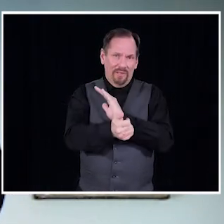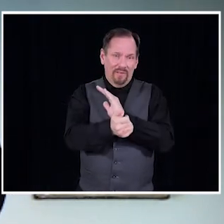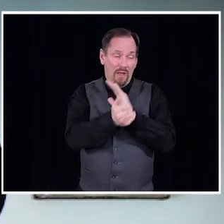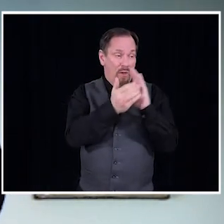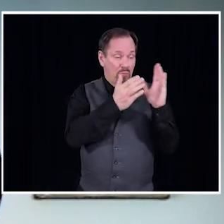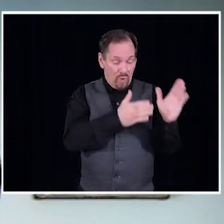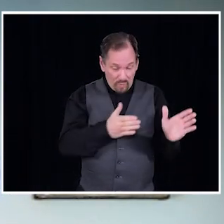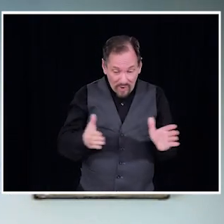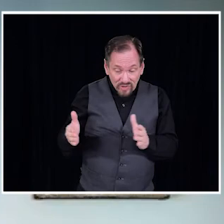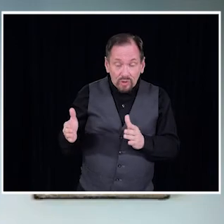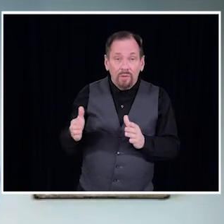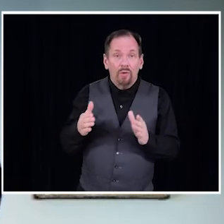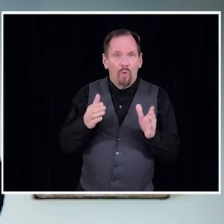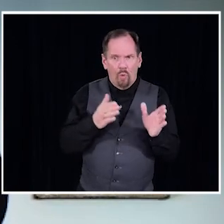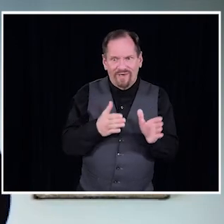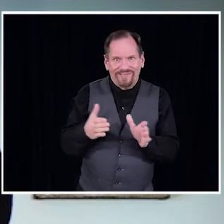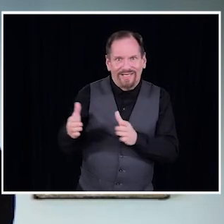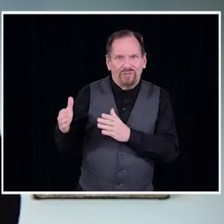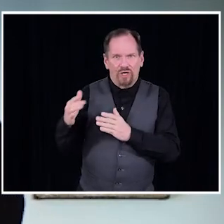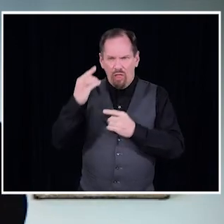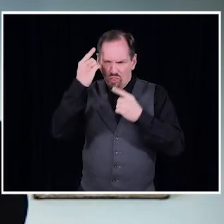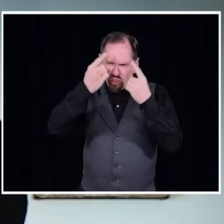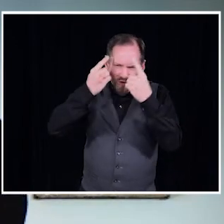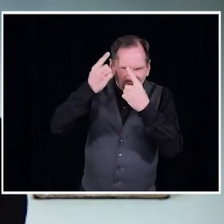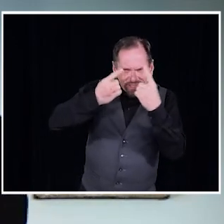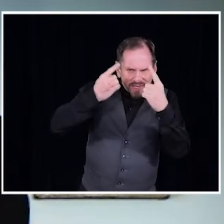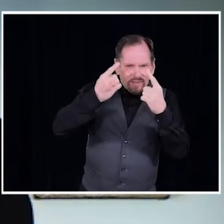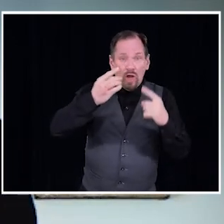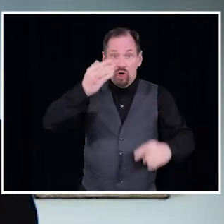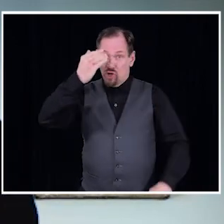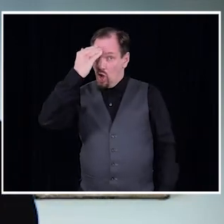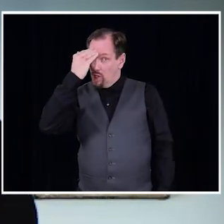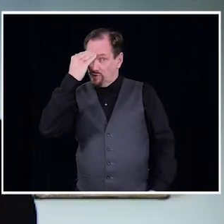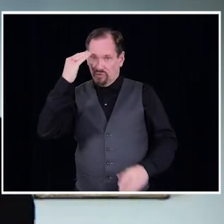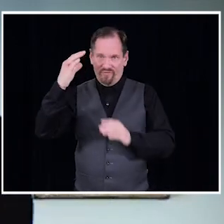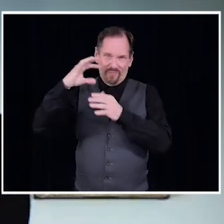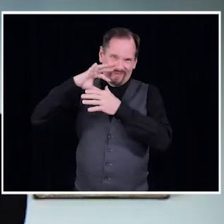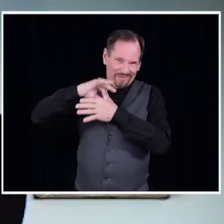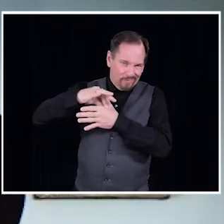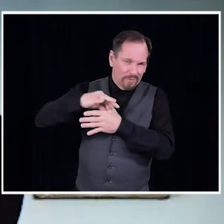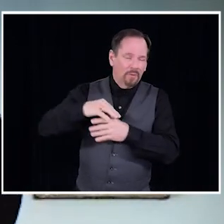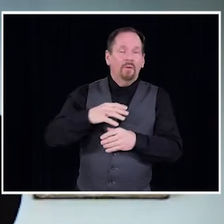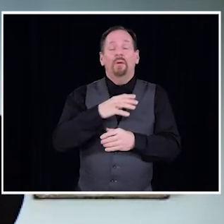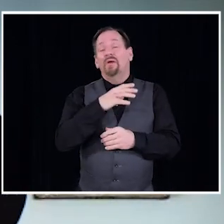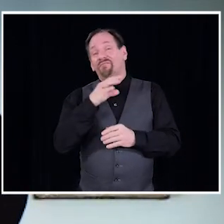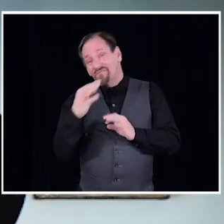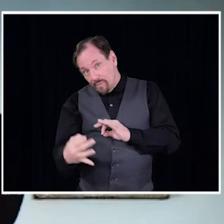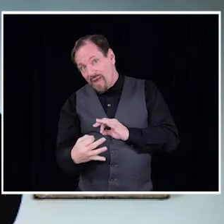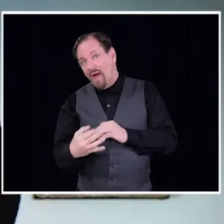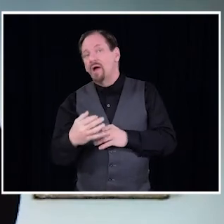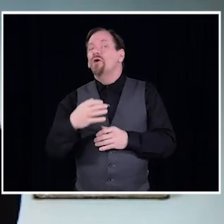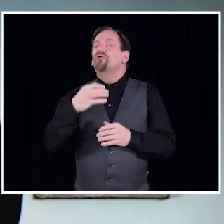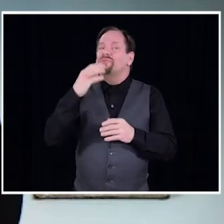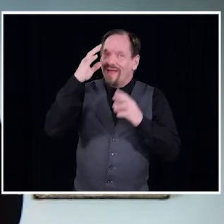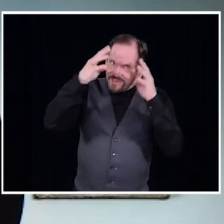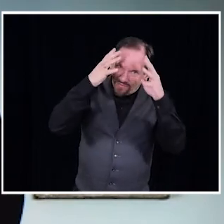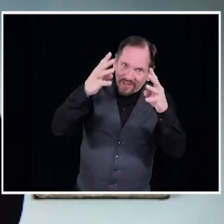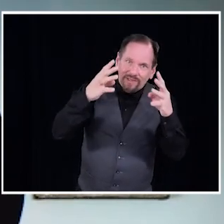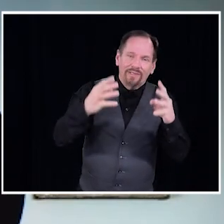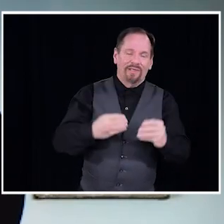include preparation, organization, thoughtfulness, knowledge of the subject, feedback, creativity,